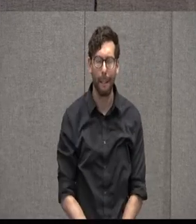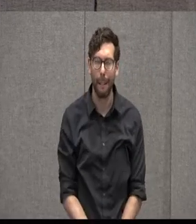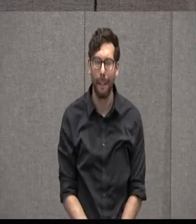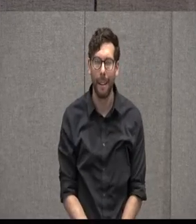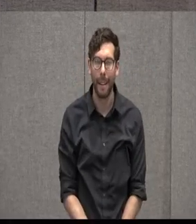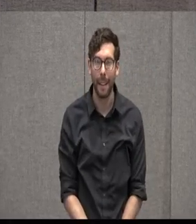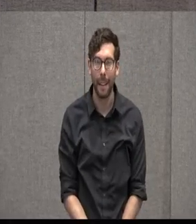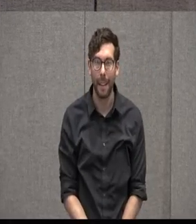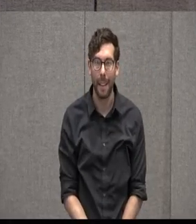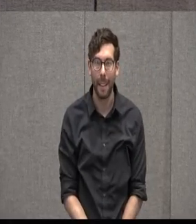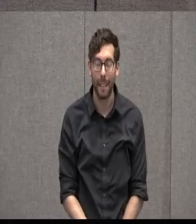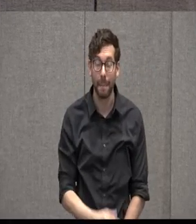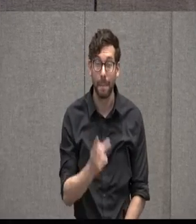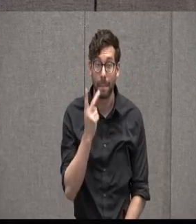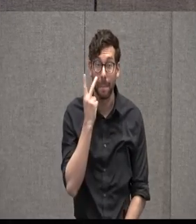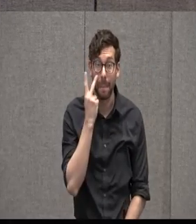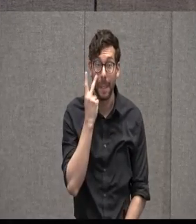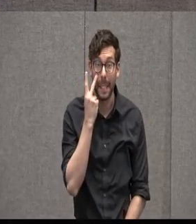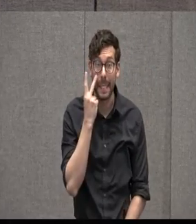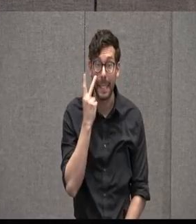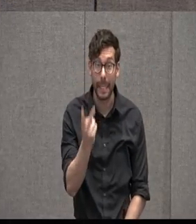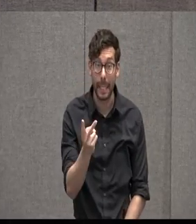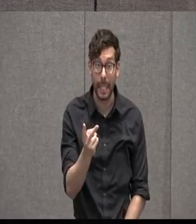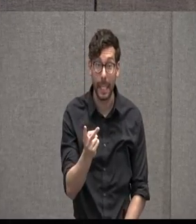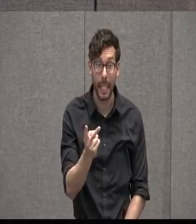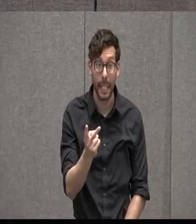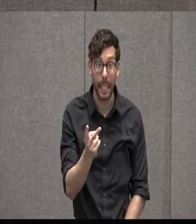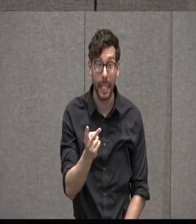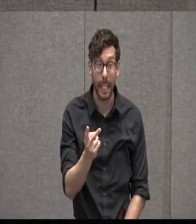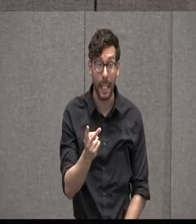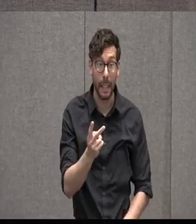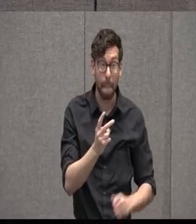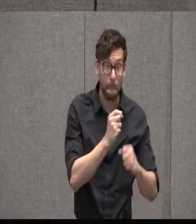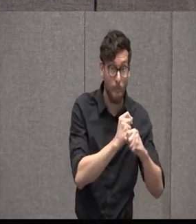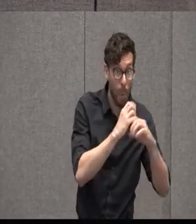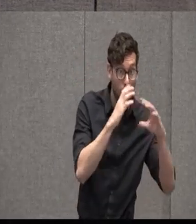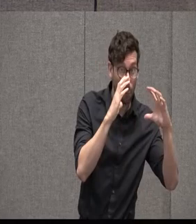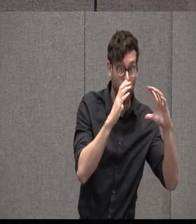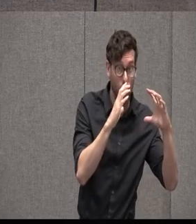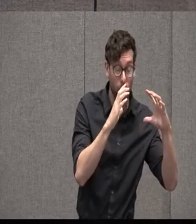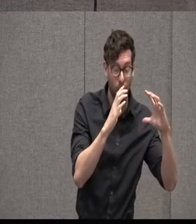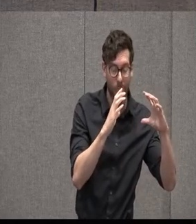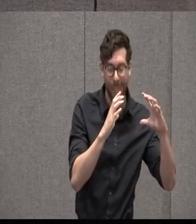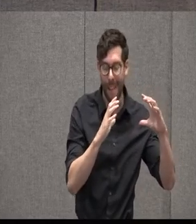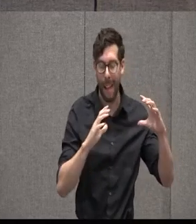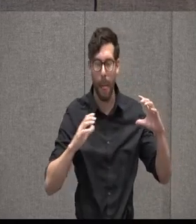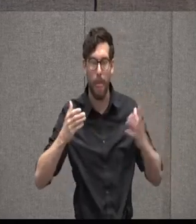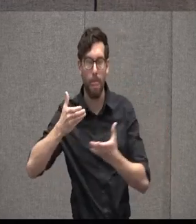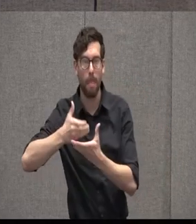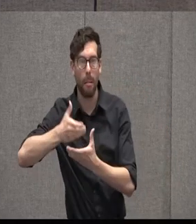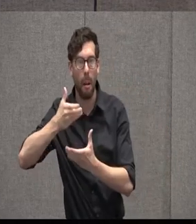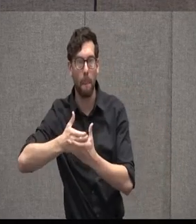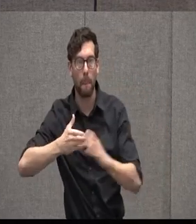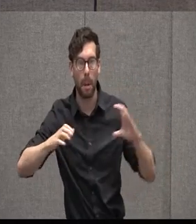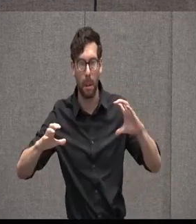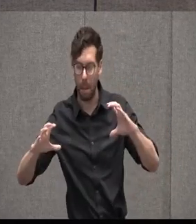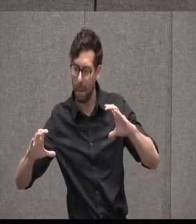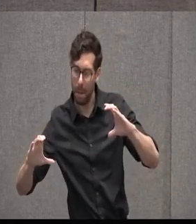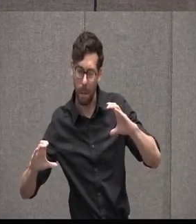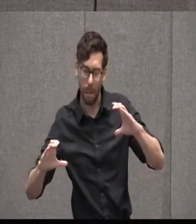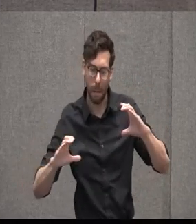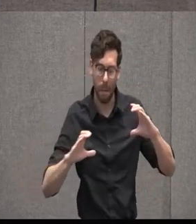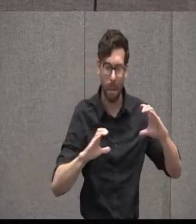Do you see that it is pulling? The balloon is pulling the styrofoam cup. Let me try this paper again.